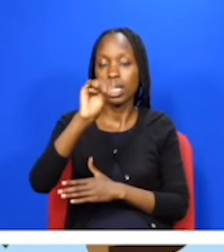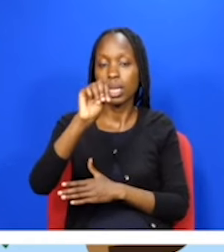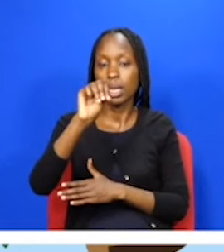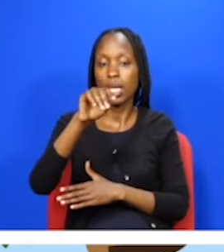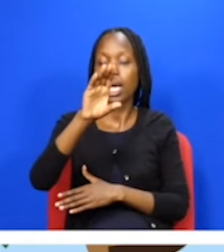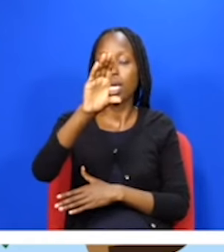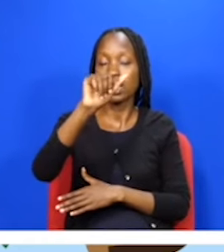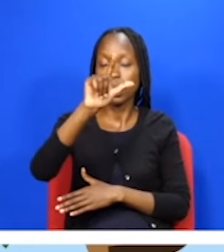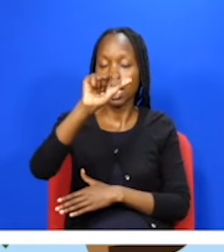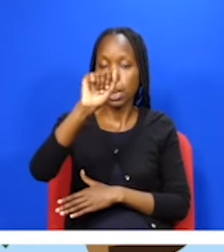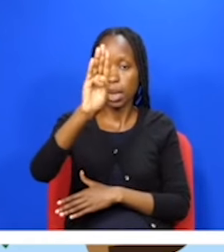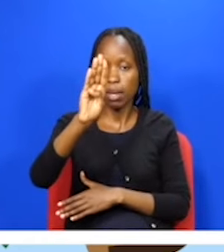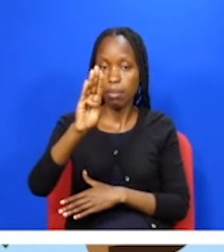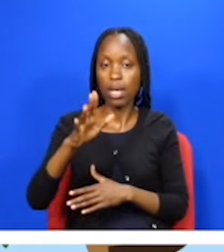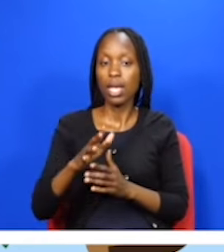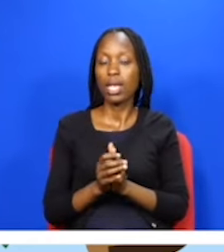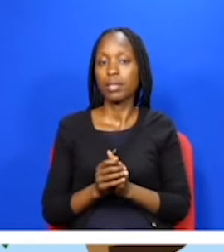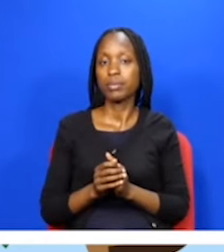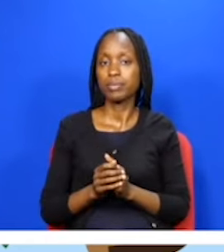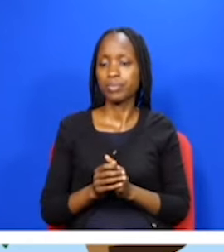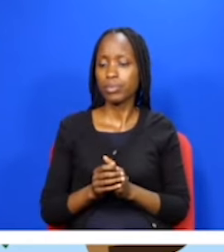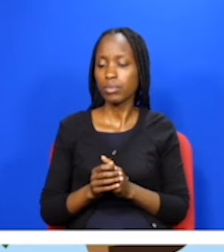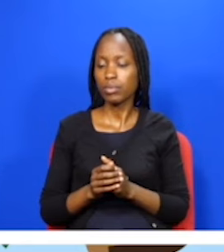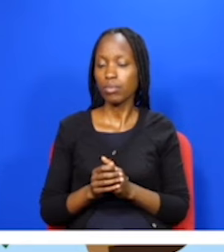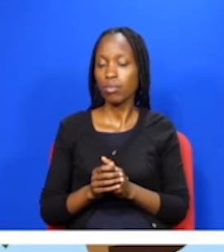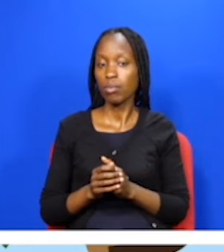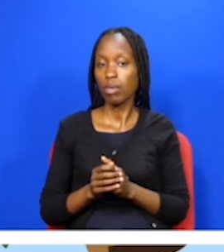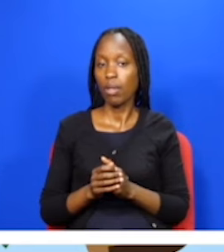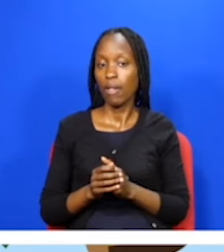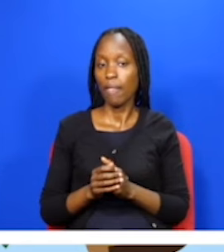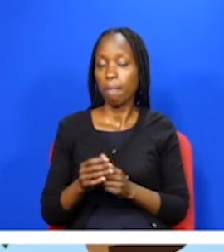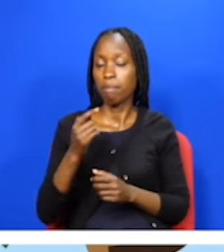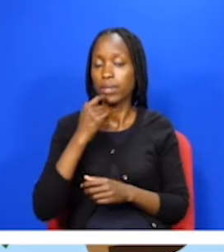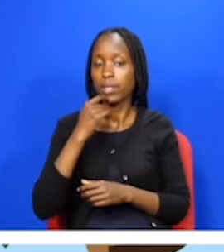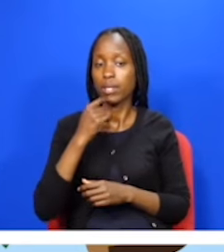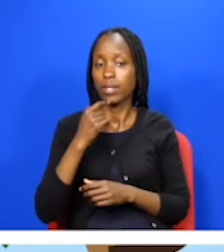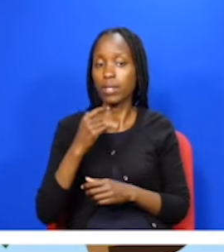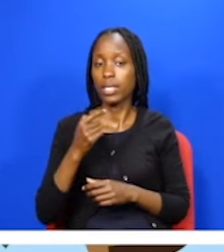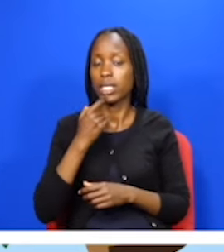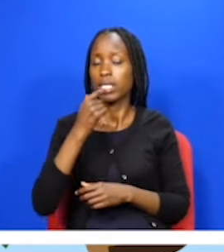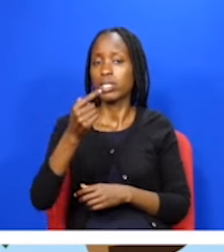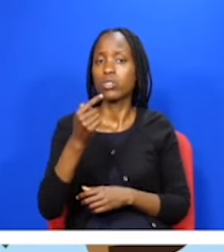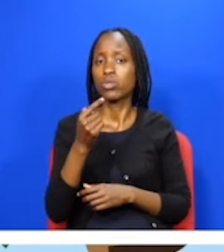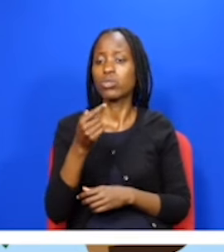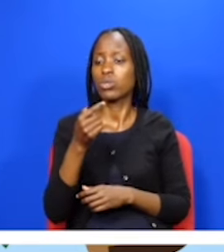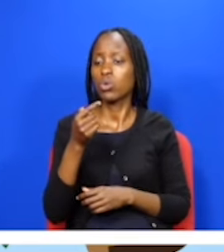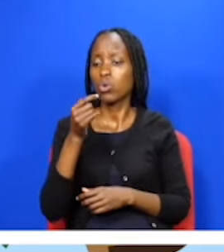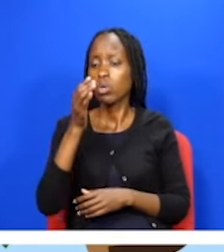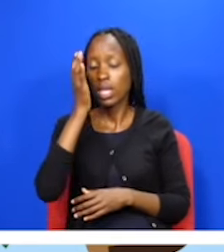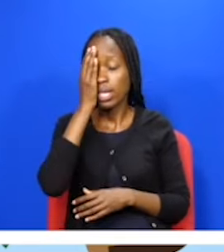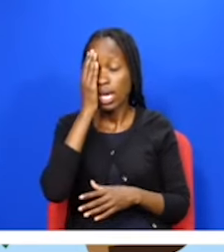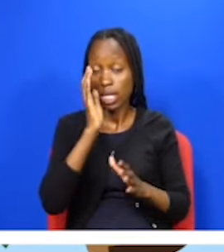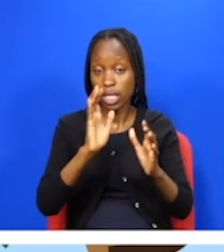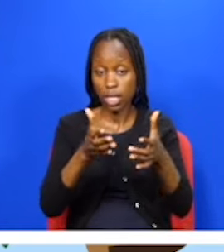Jephunneh, who were among those who had spied out the land, tore their clothes and said to all the congregation of the people